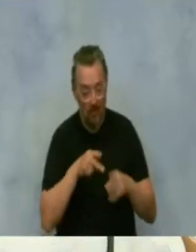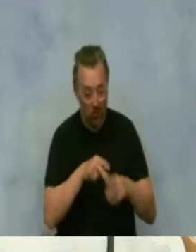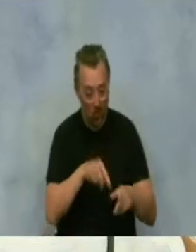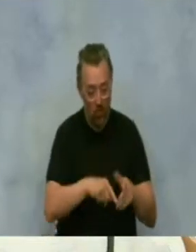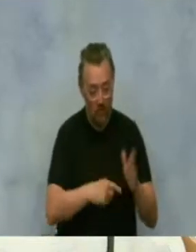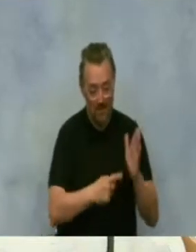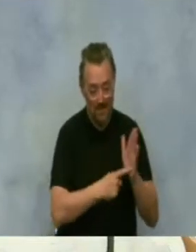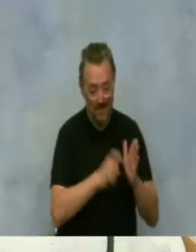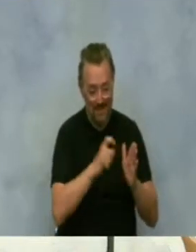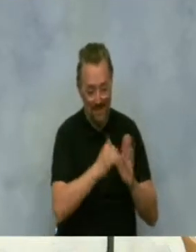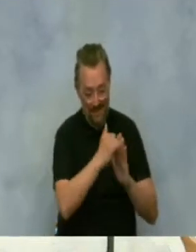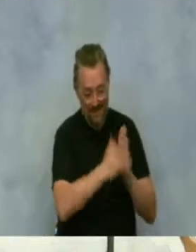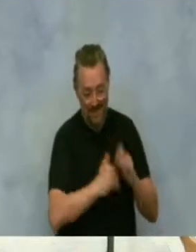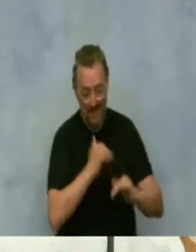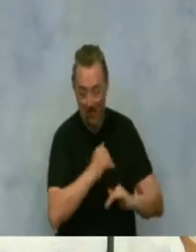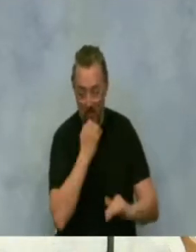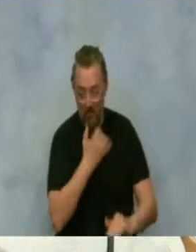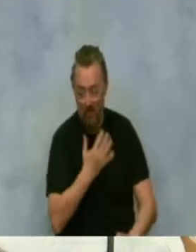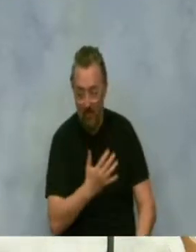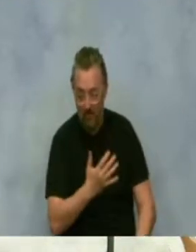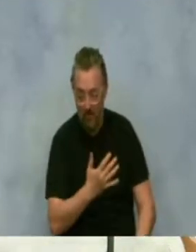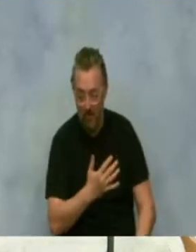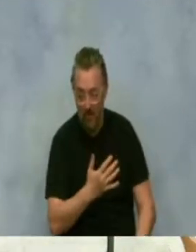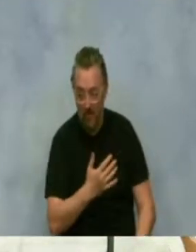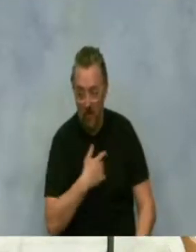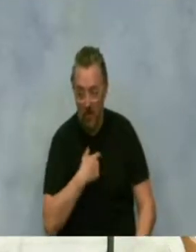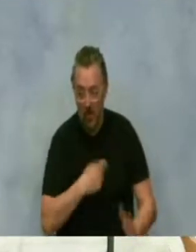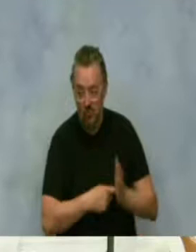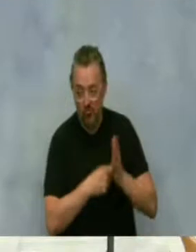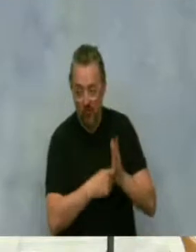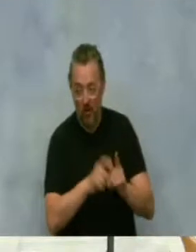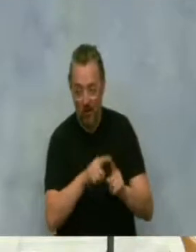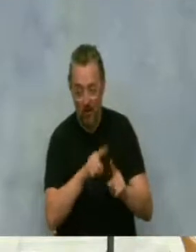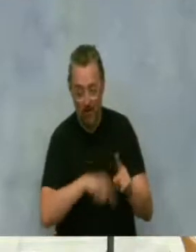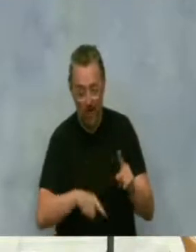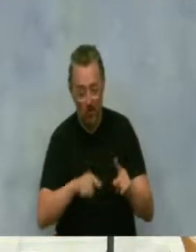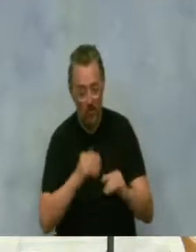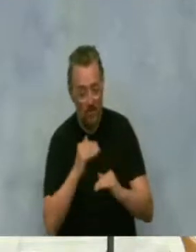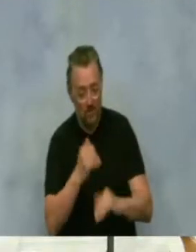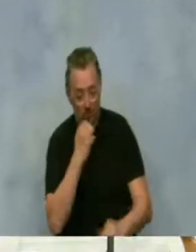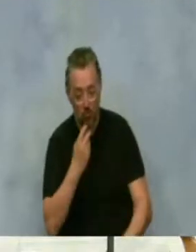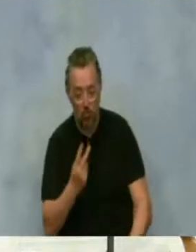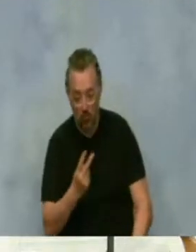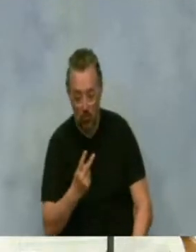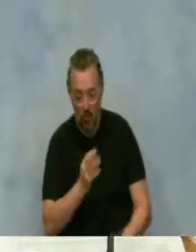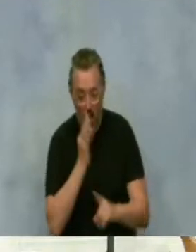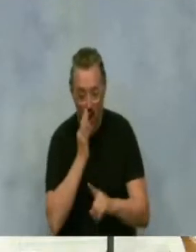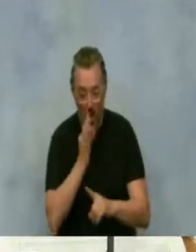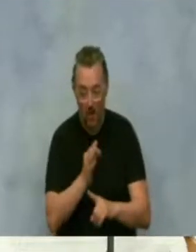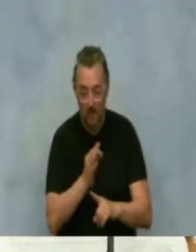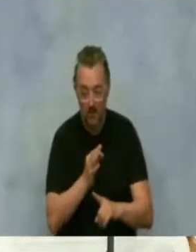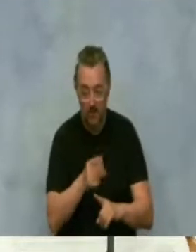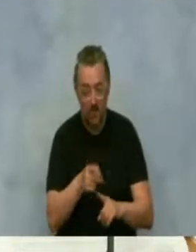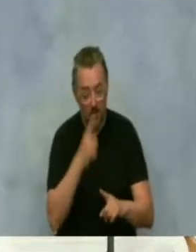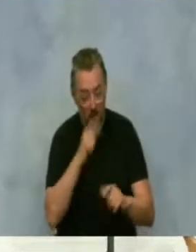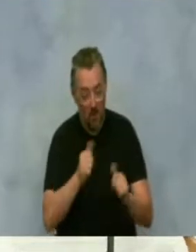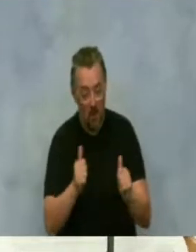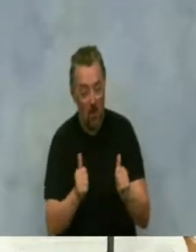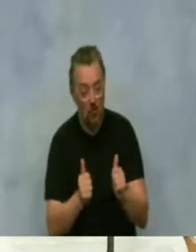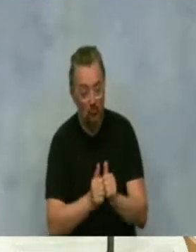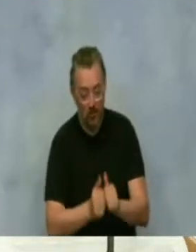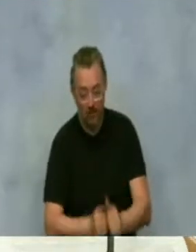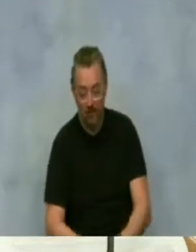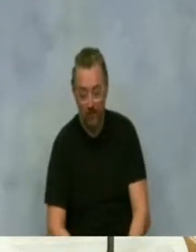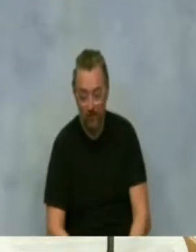section 5 of the report, and I would refer committee back to section 2 and ask for their agreement to the